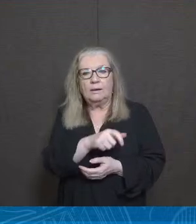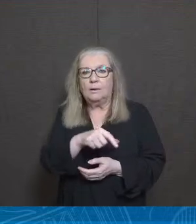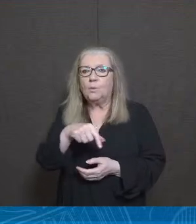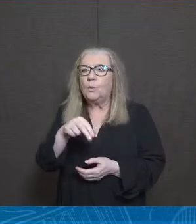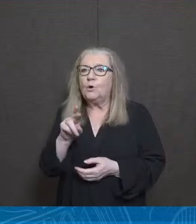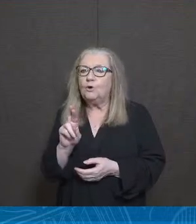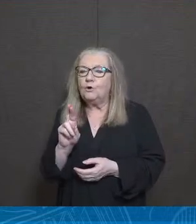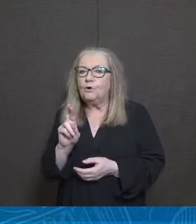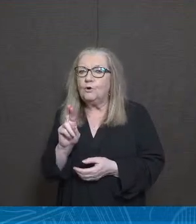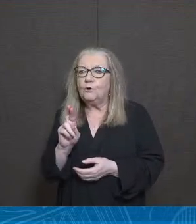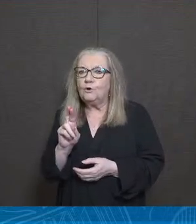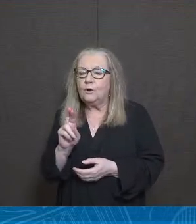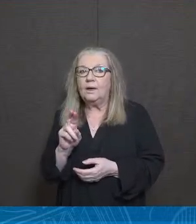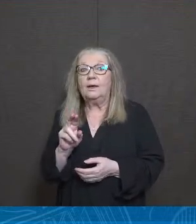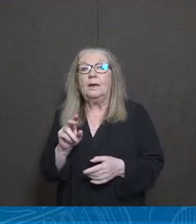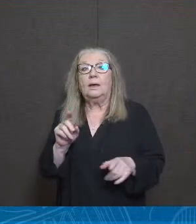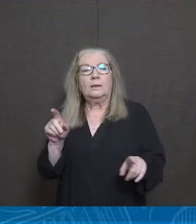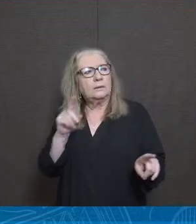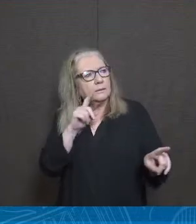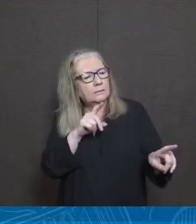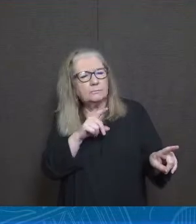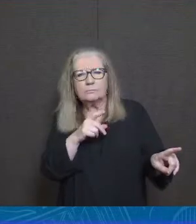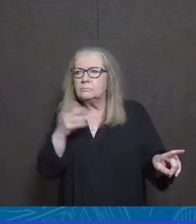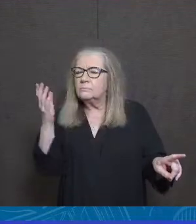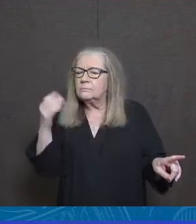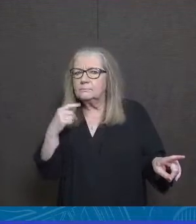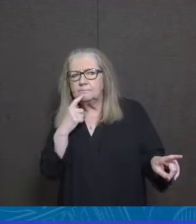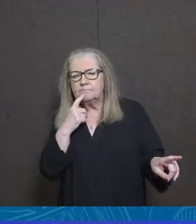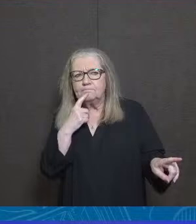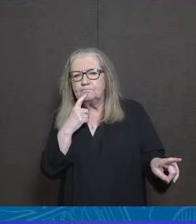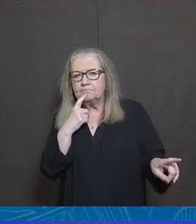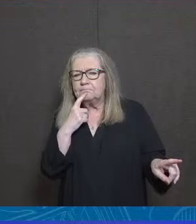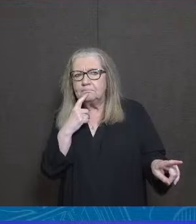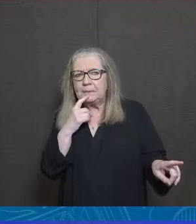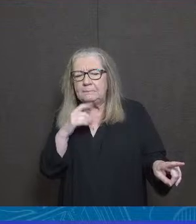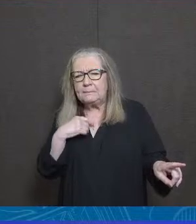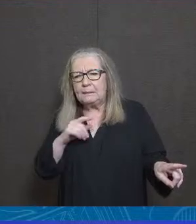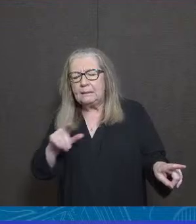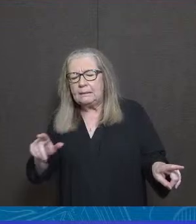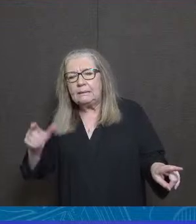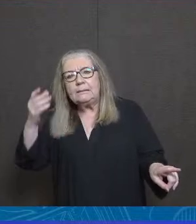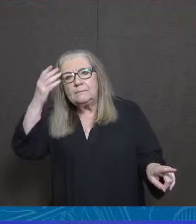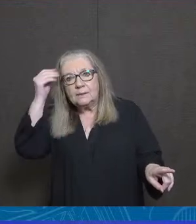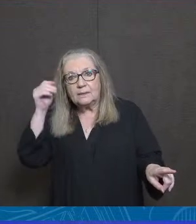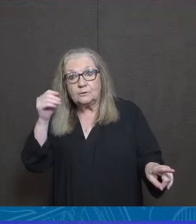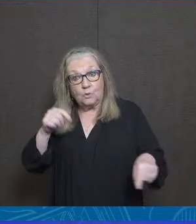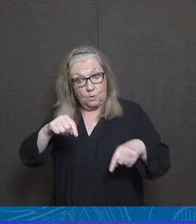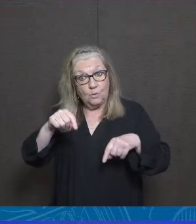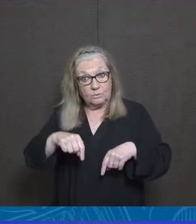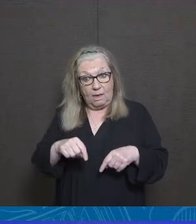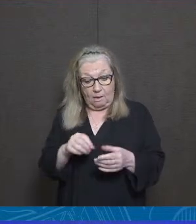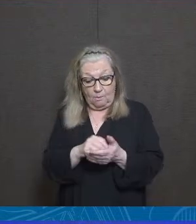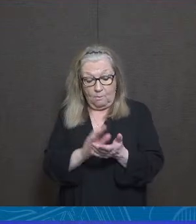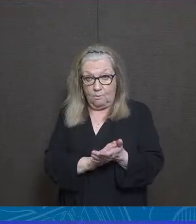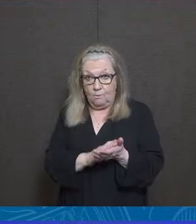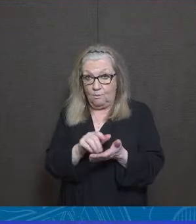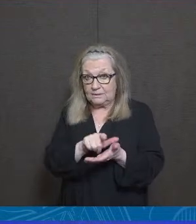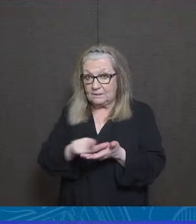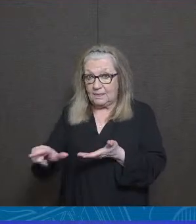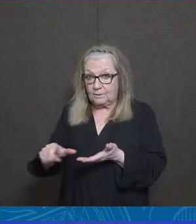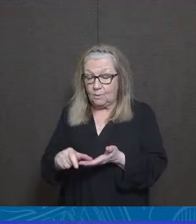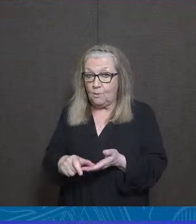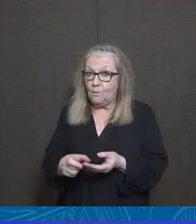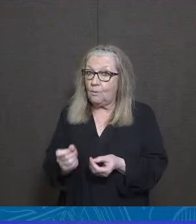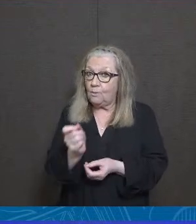the presentations. If you have a question, you might forget later, so just write it in Slido. You